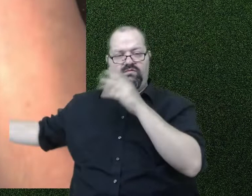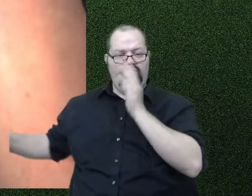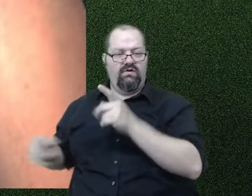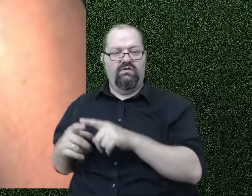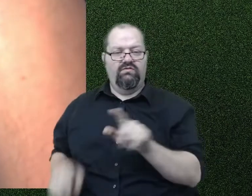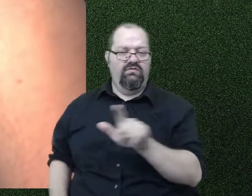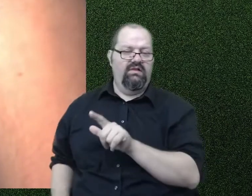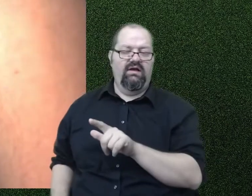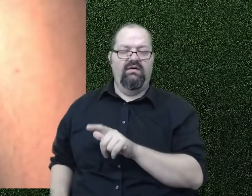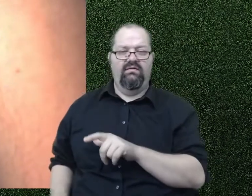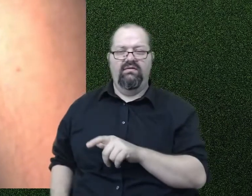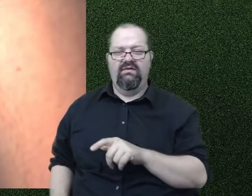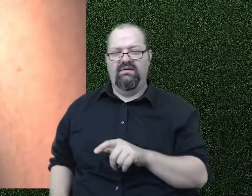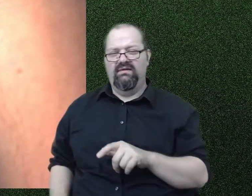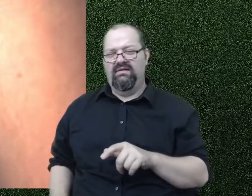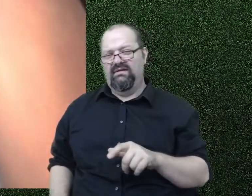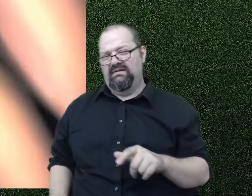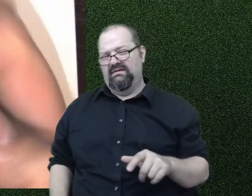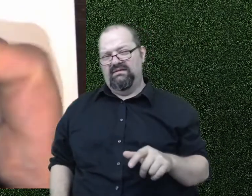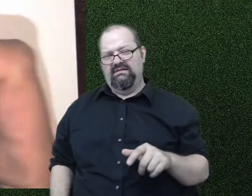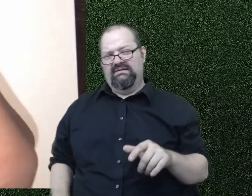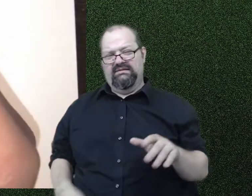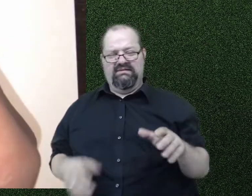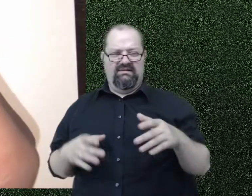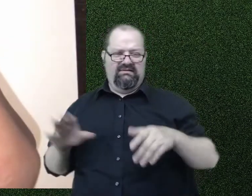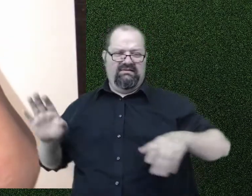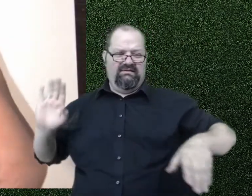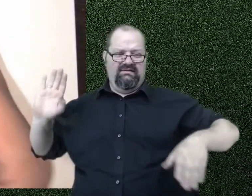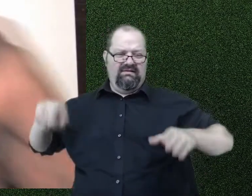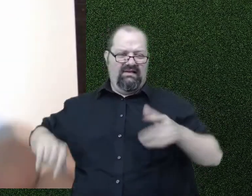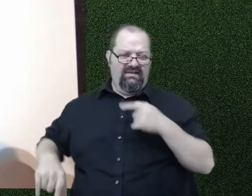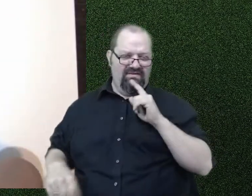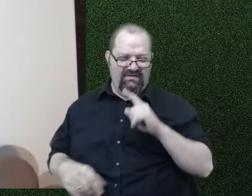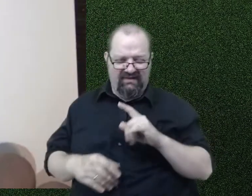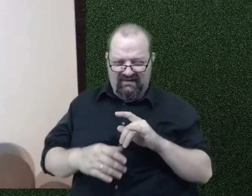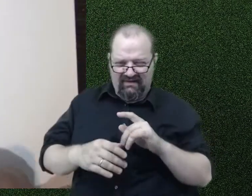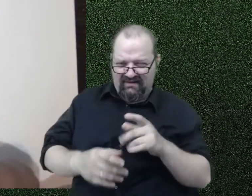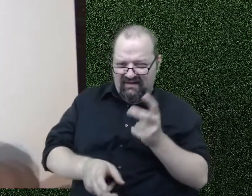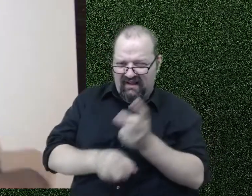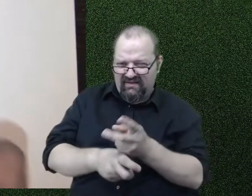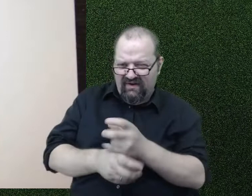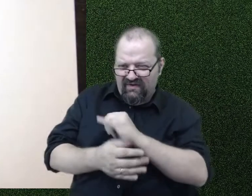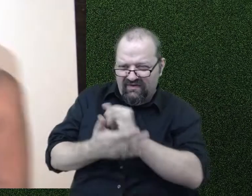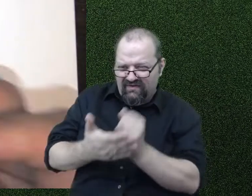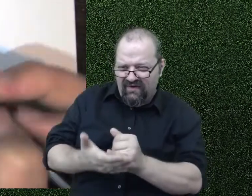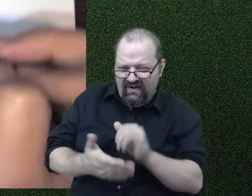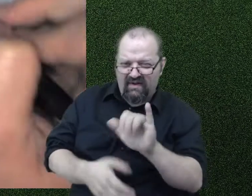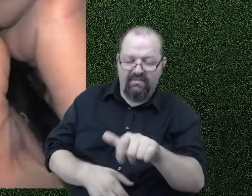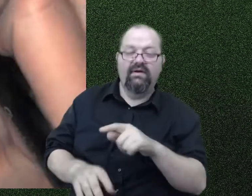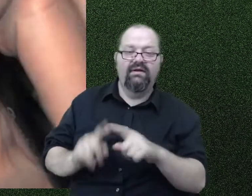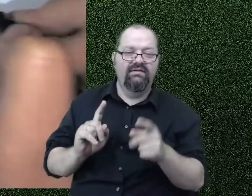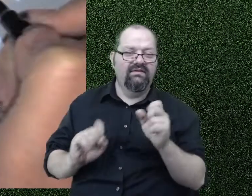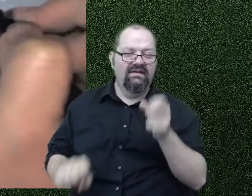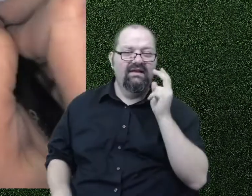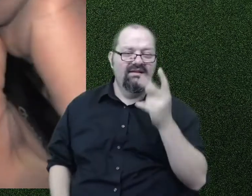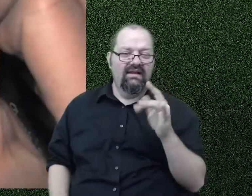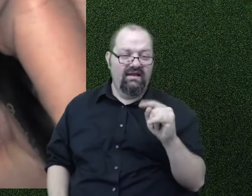See, sorry, those are not arms. That's an arm and that's an arm. That's what I'm trying to show you.